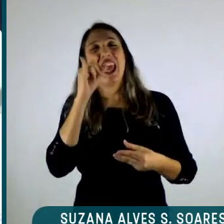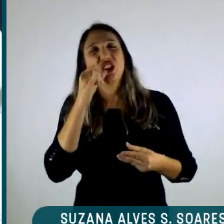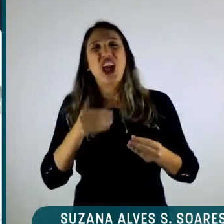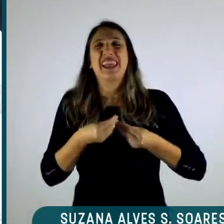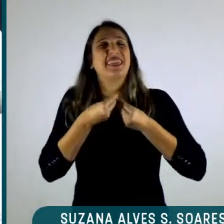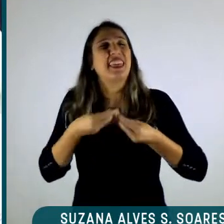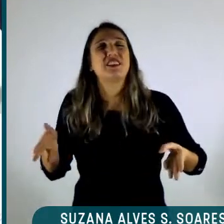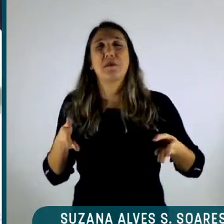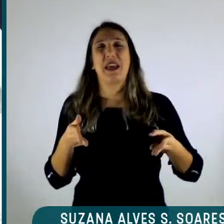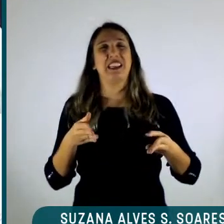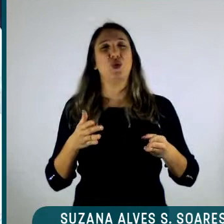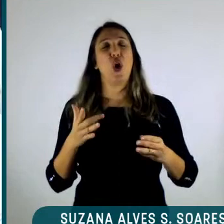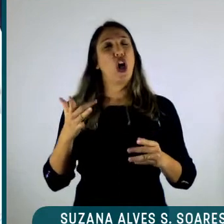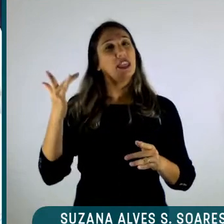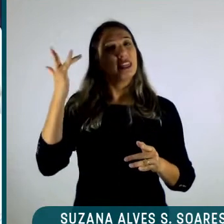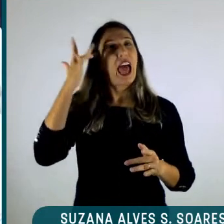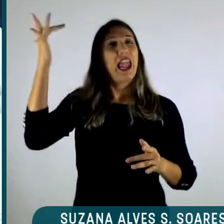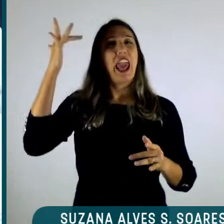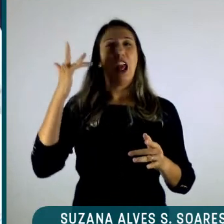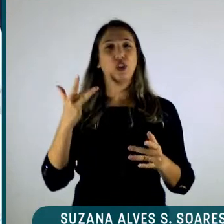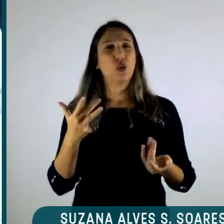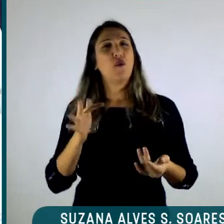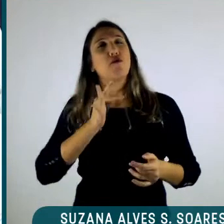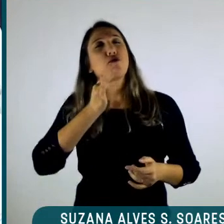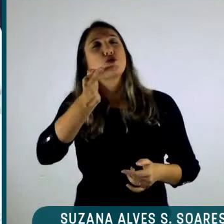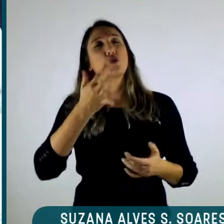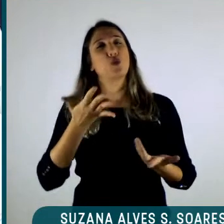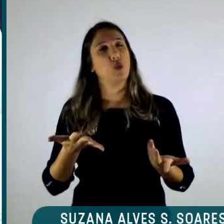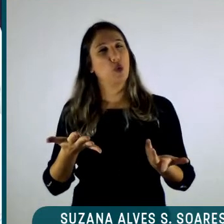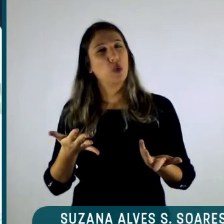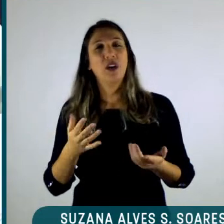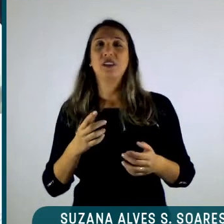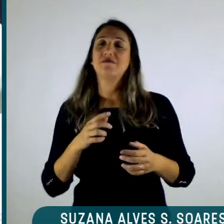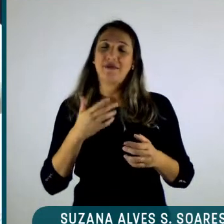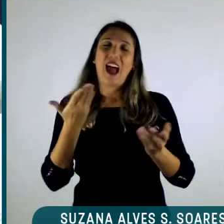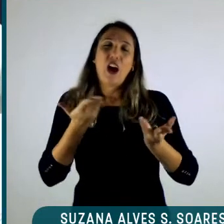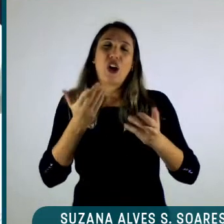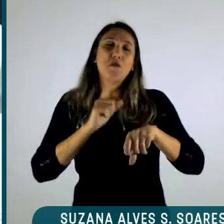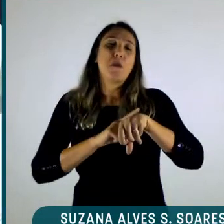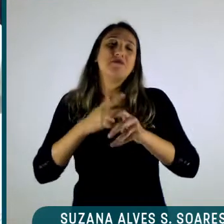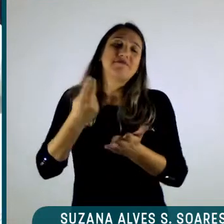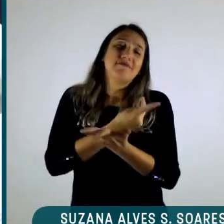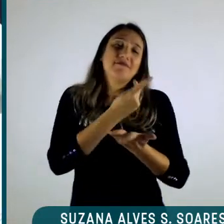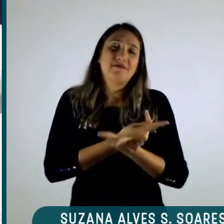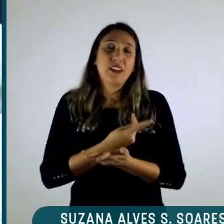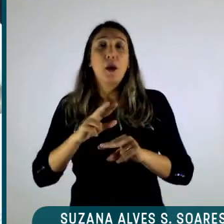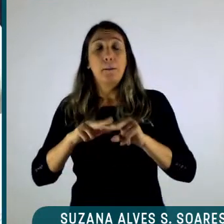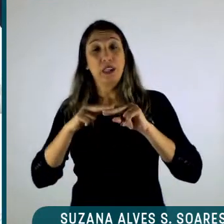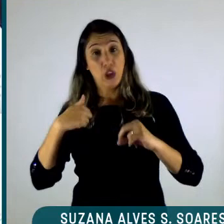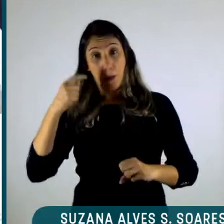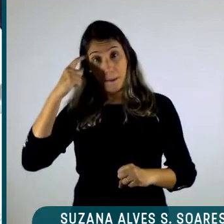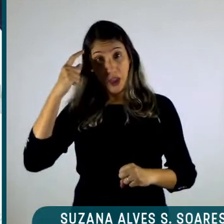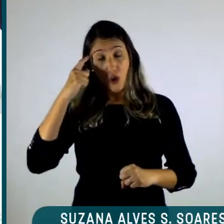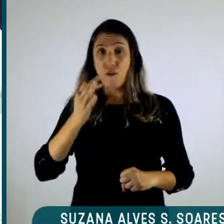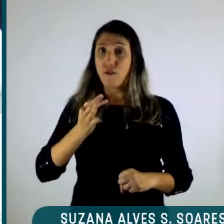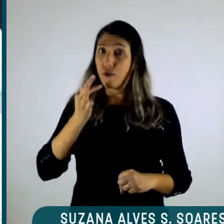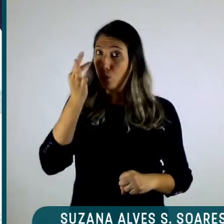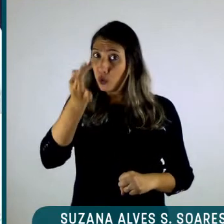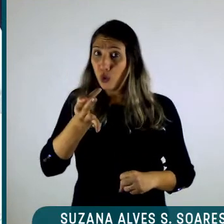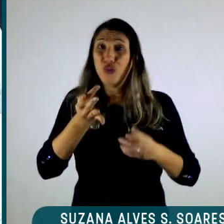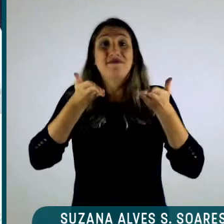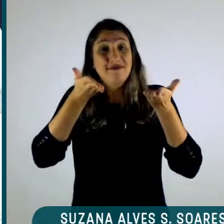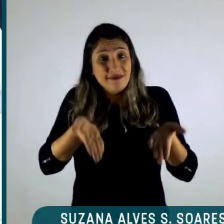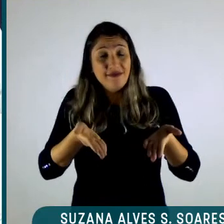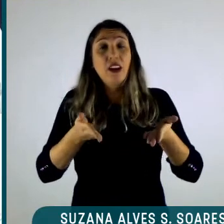It is we're wasting away lives, talents, and the futures at this moment. So I think the